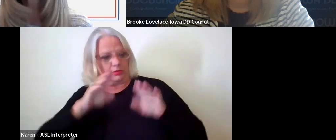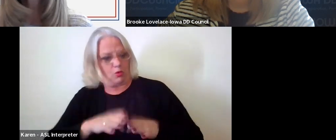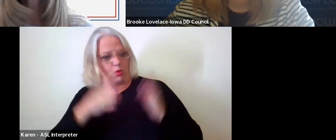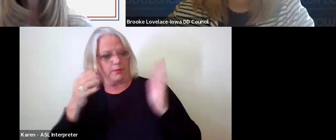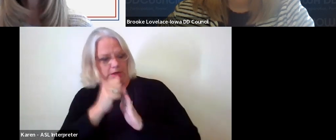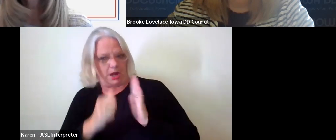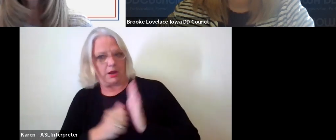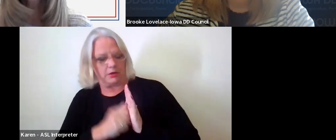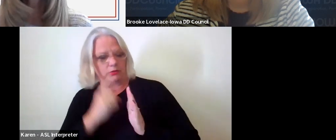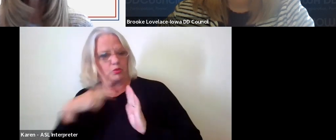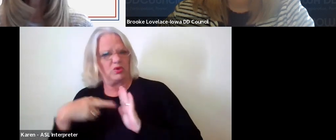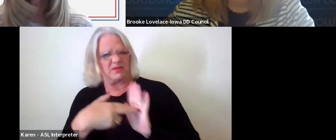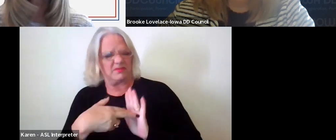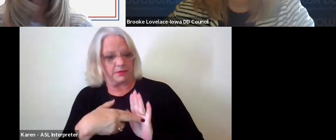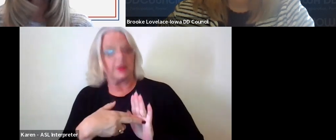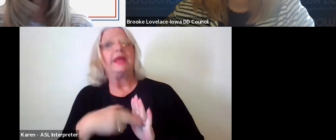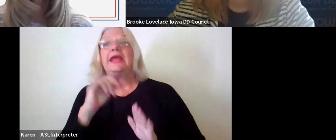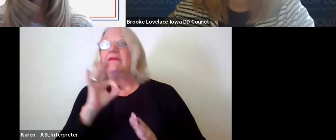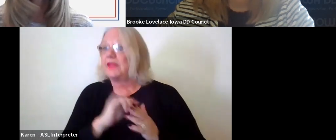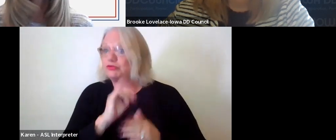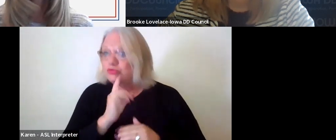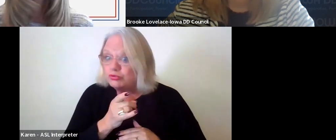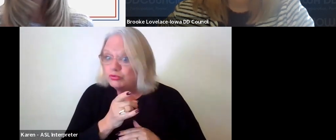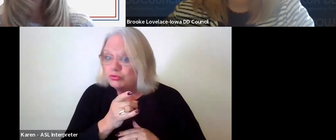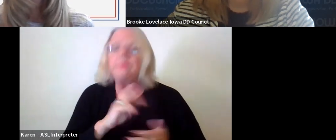no documentation is required.